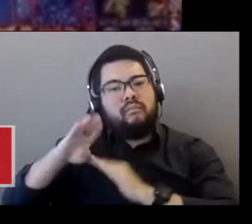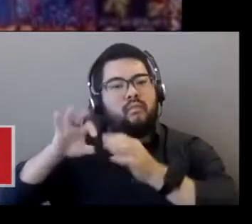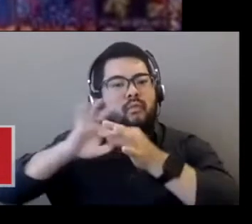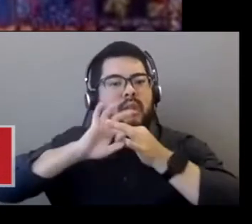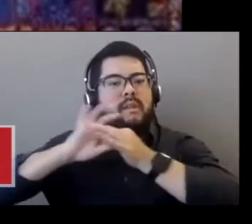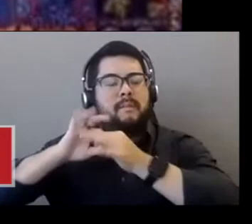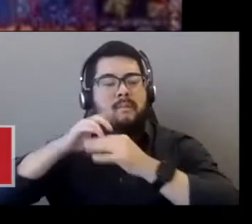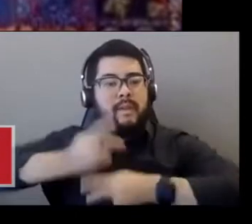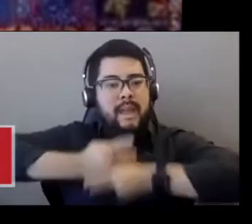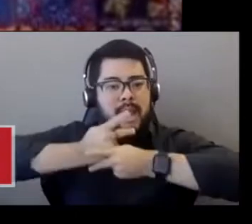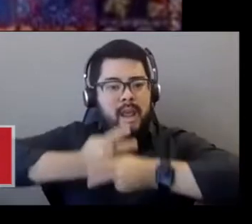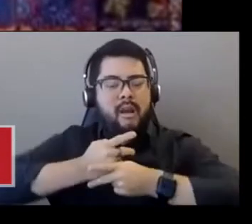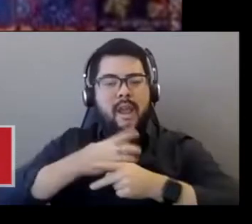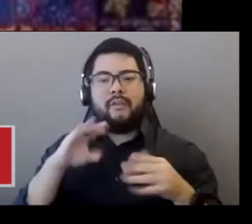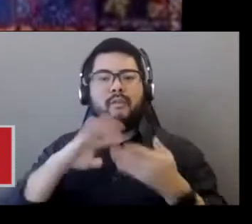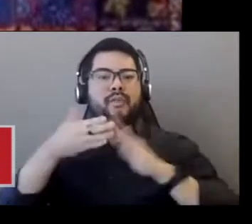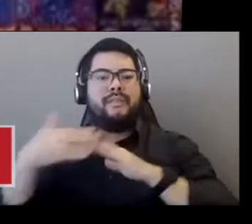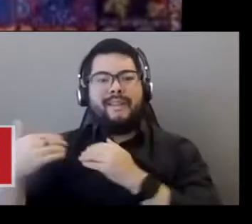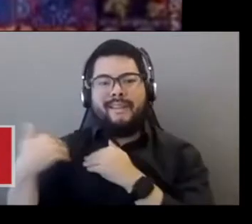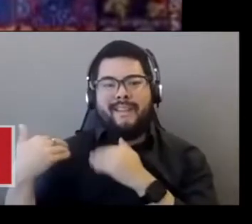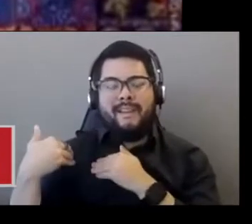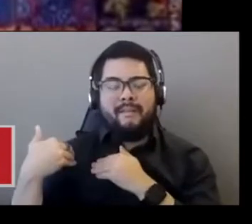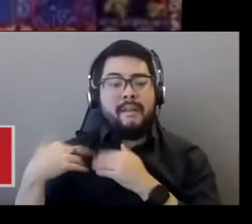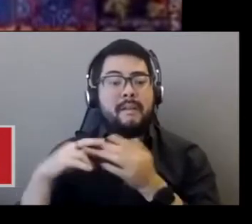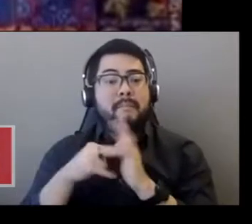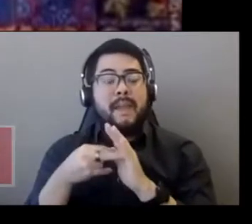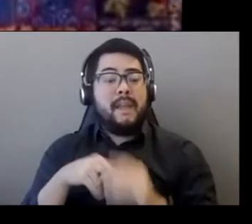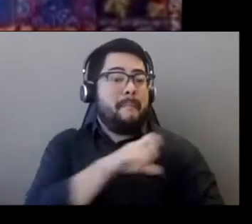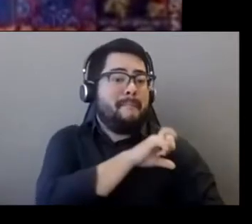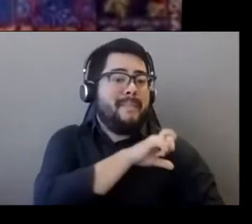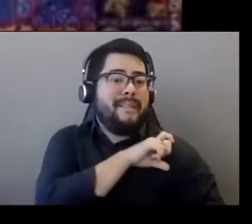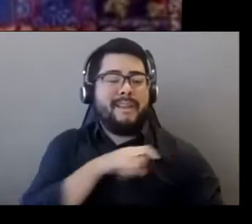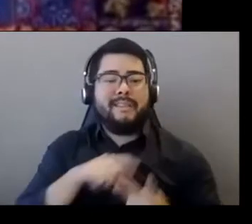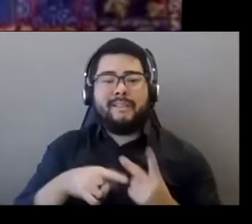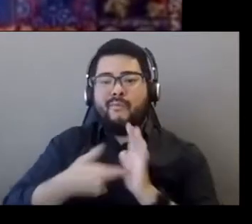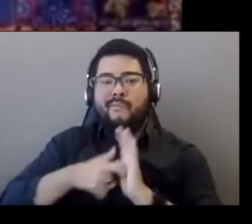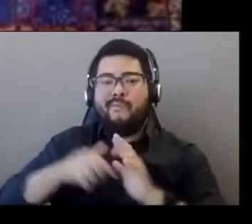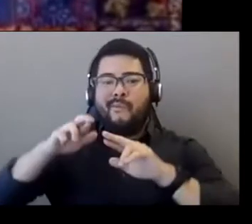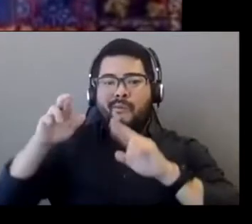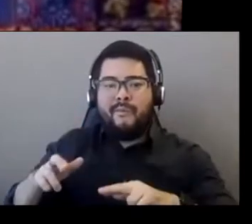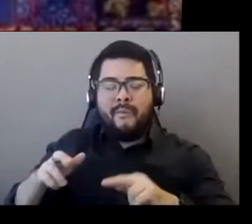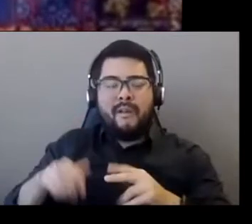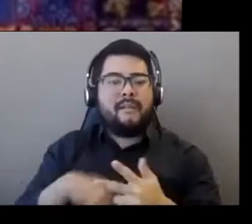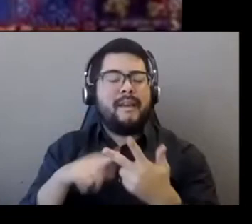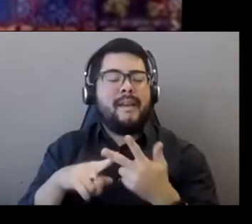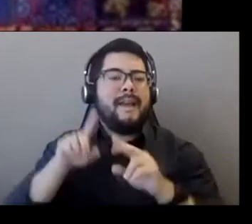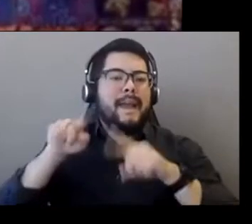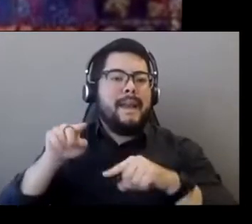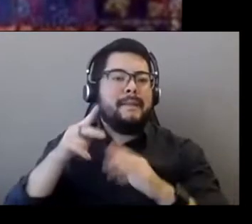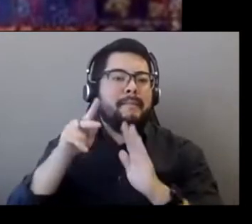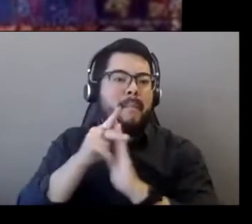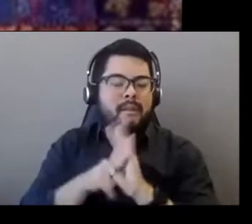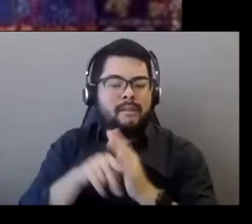communal accountability that replace police, mandated reporting, attendance policies, and more?